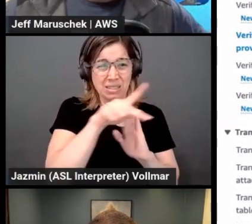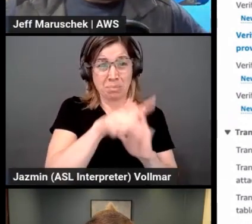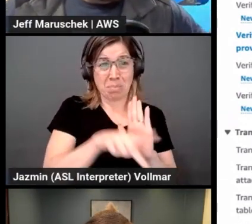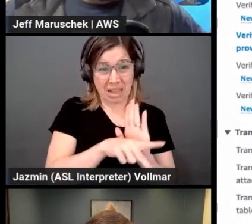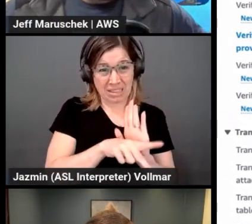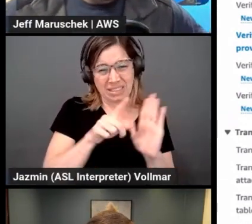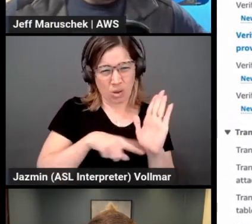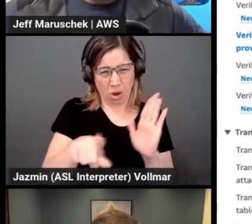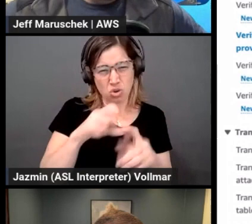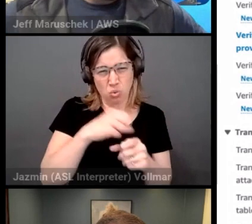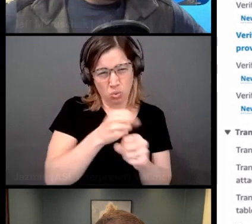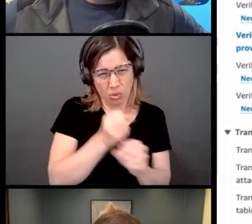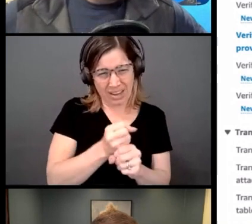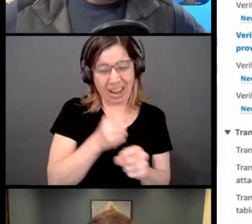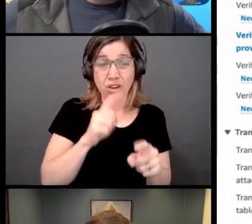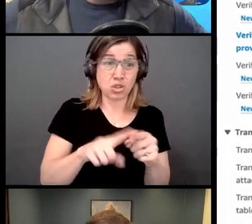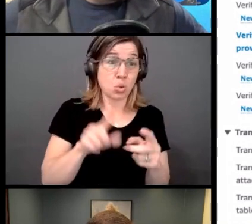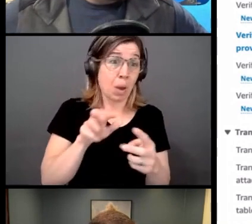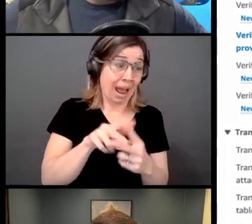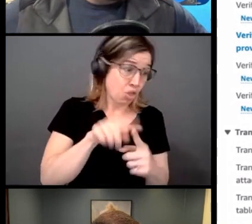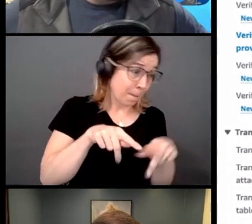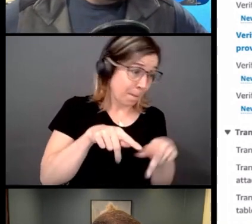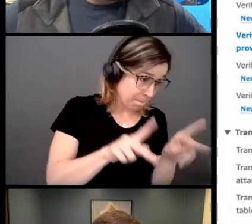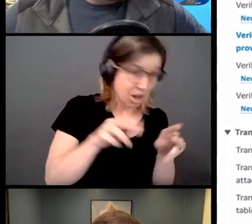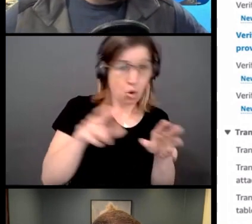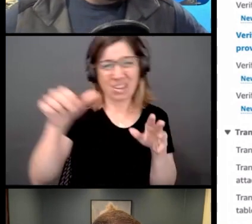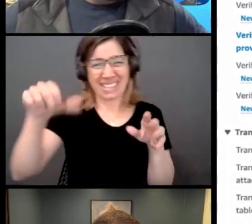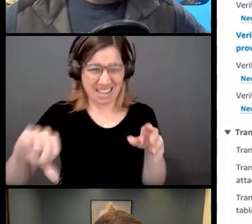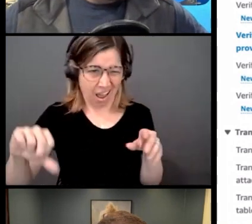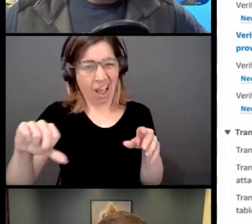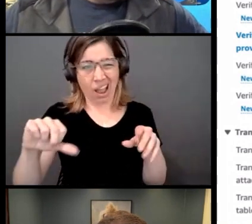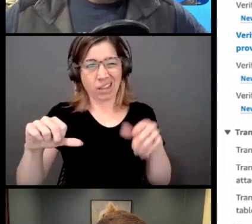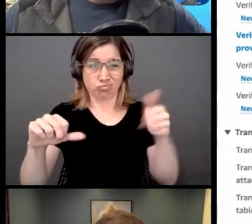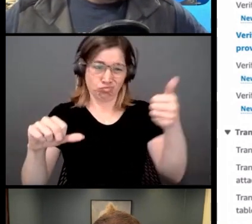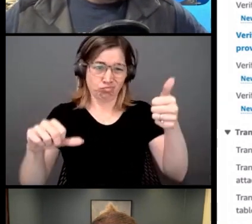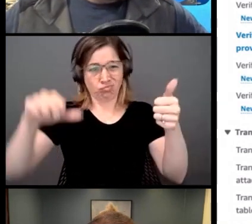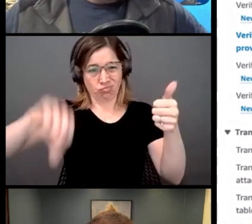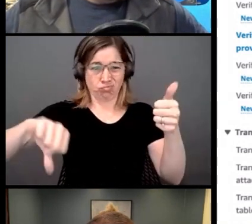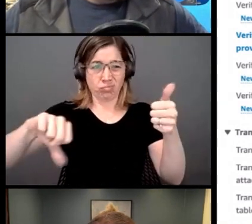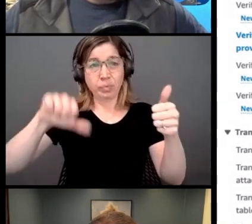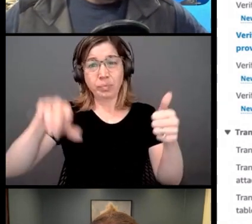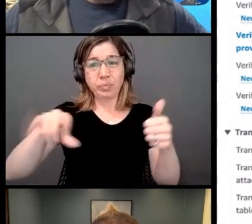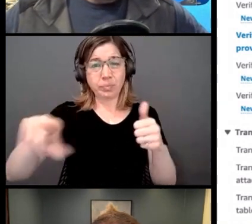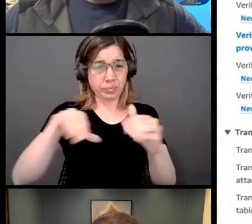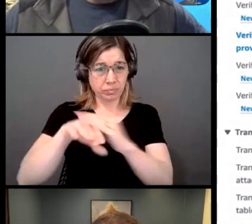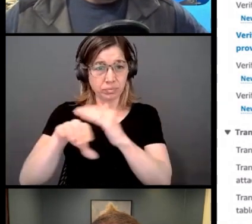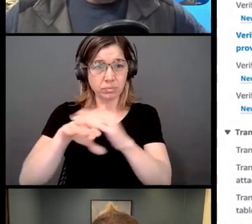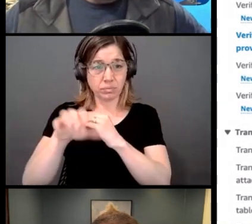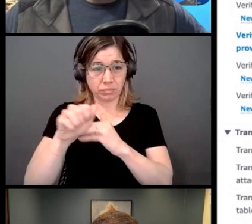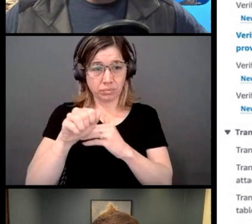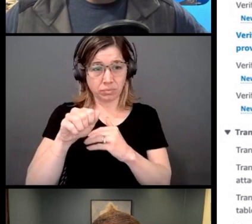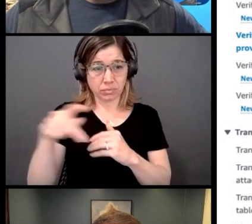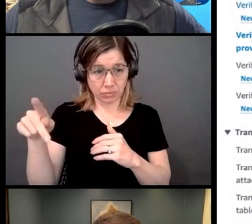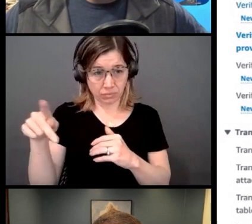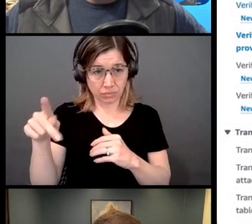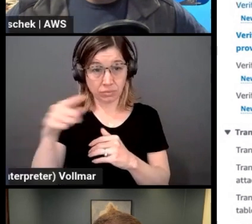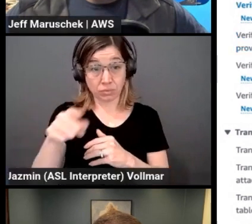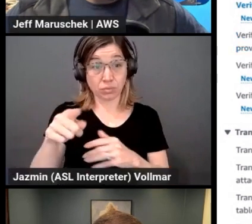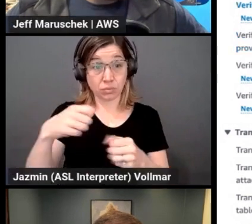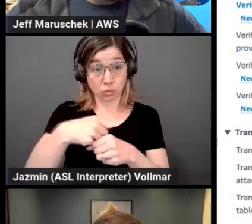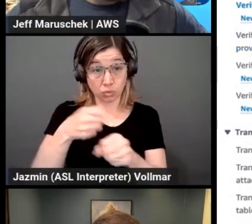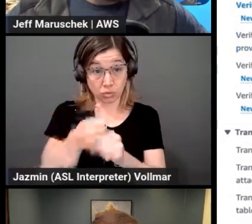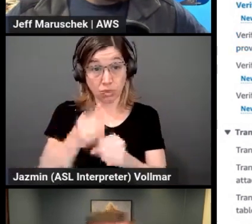create in order to either permit or deny access to that application. So once you actually create the trust provider,